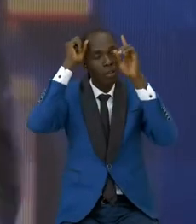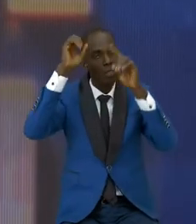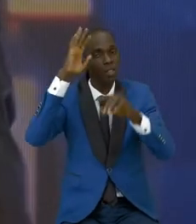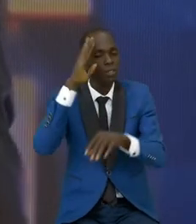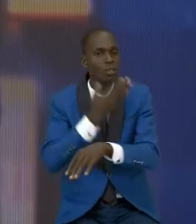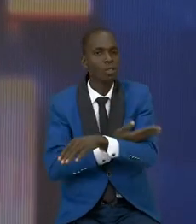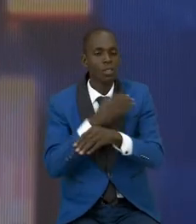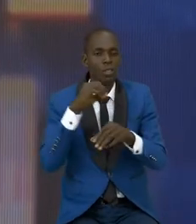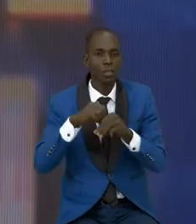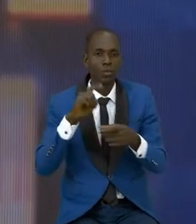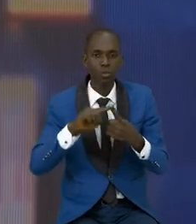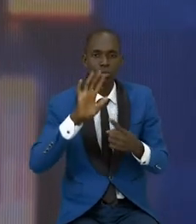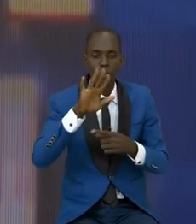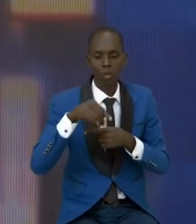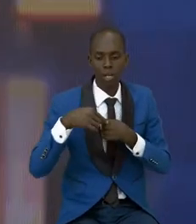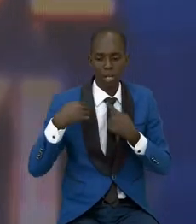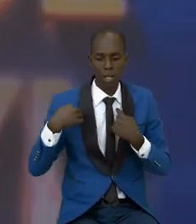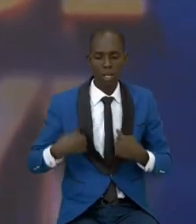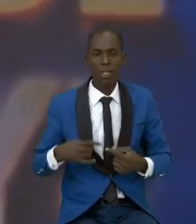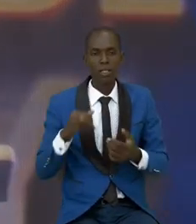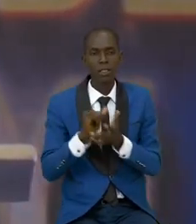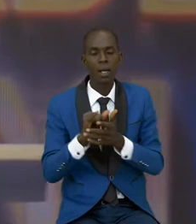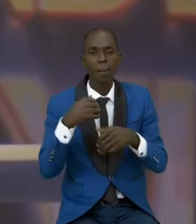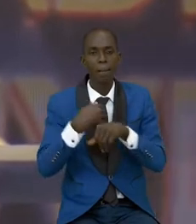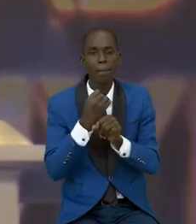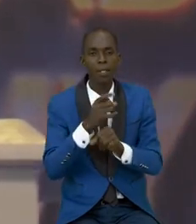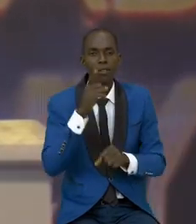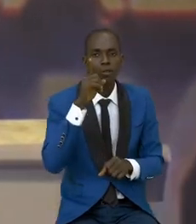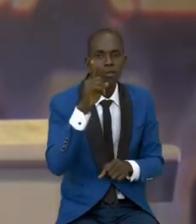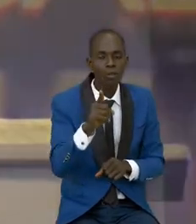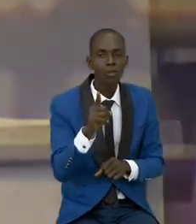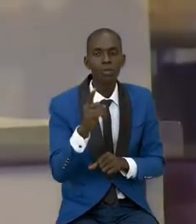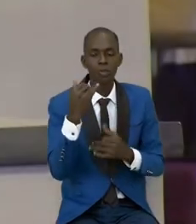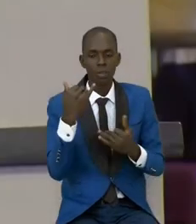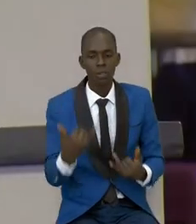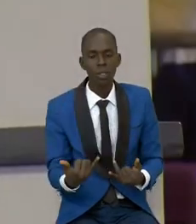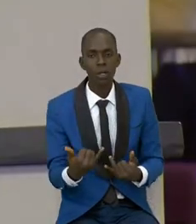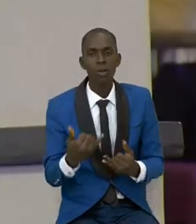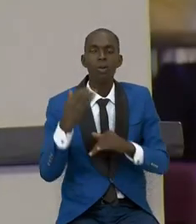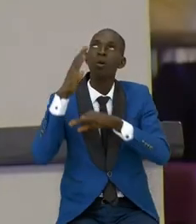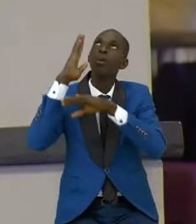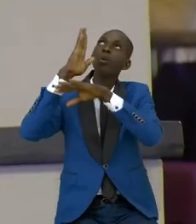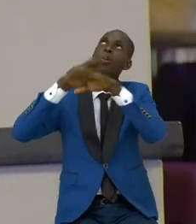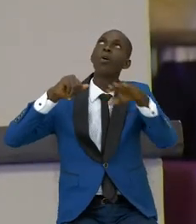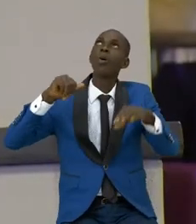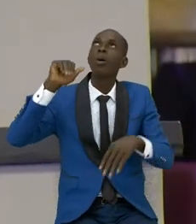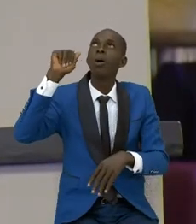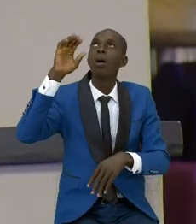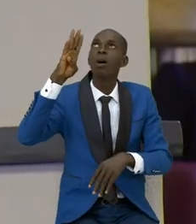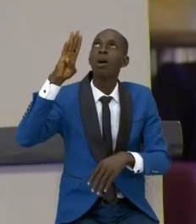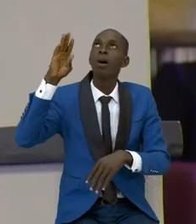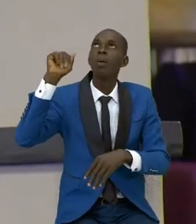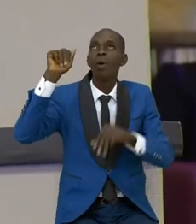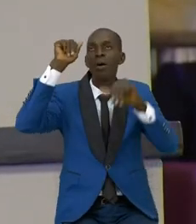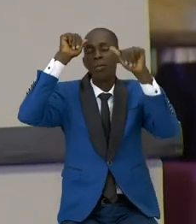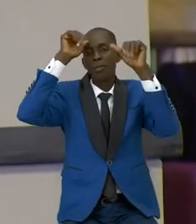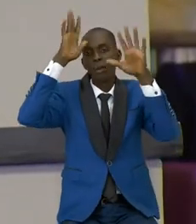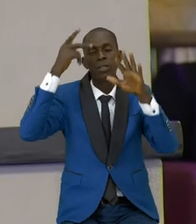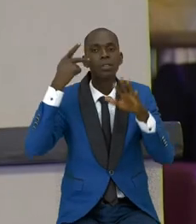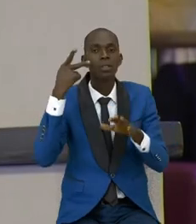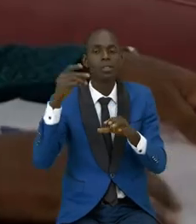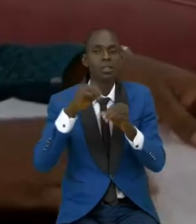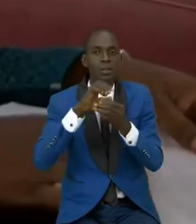your hearts that makes you call Abba, Father. Look at verse 7. In verse